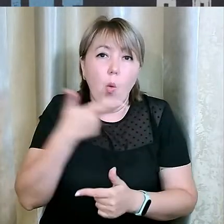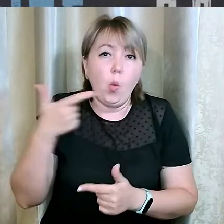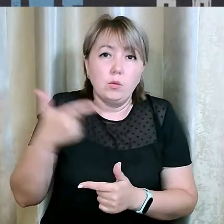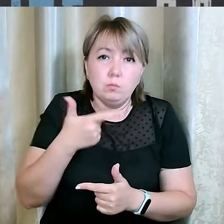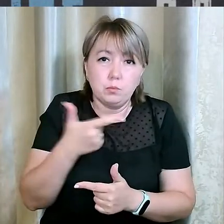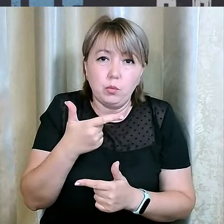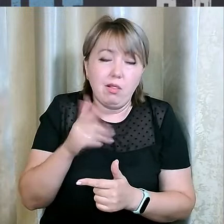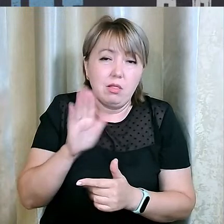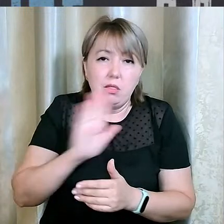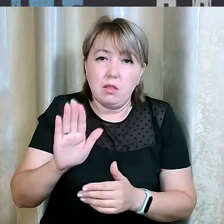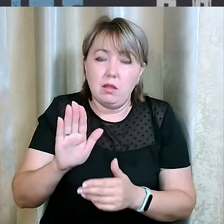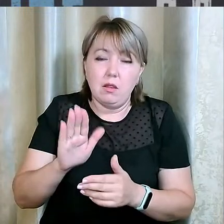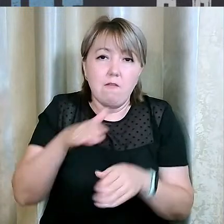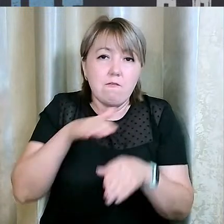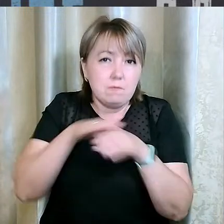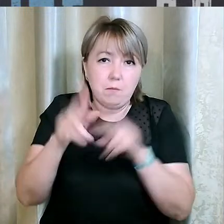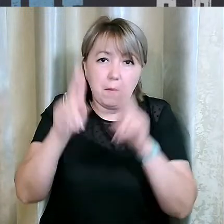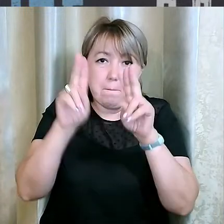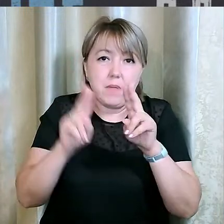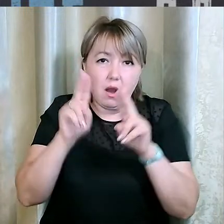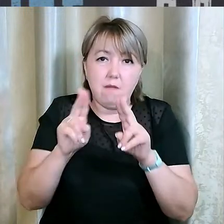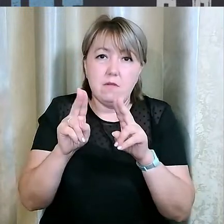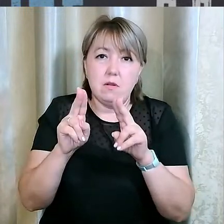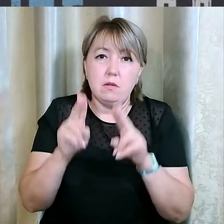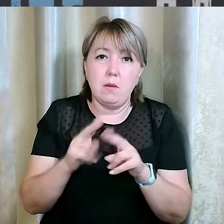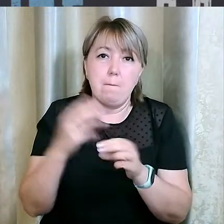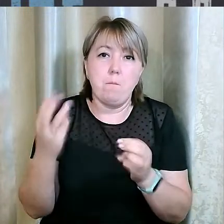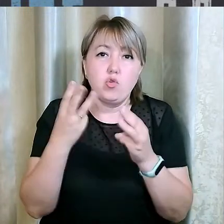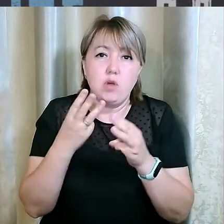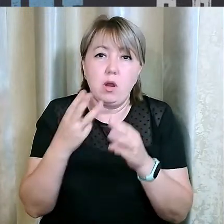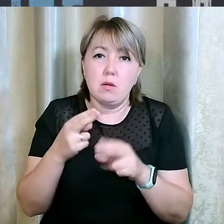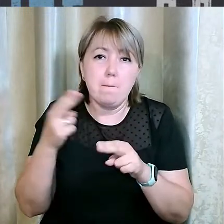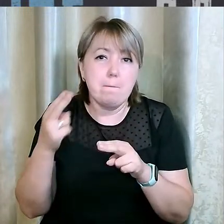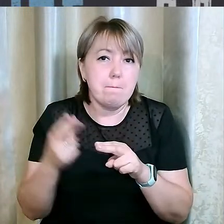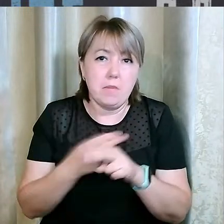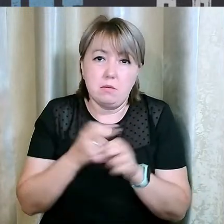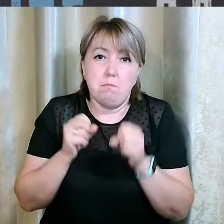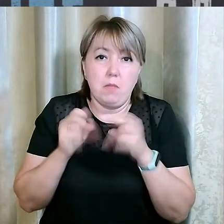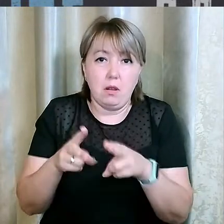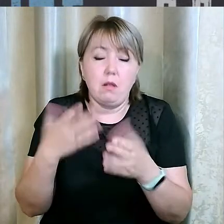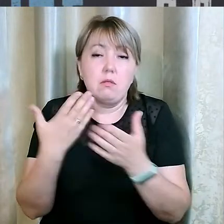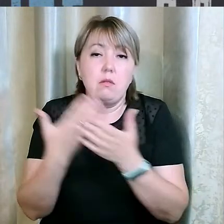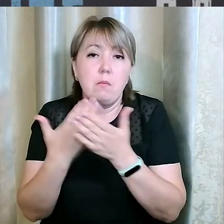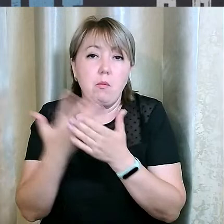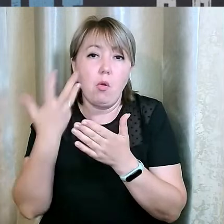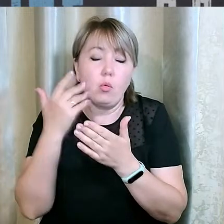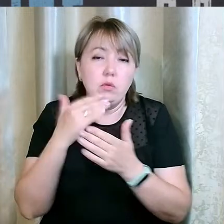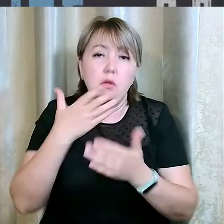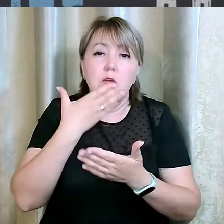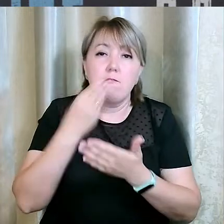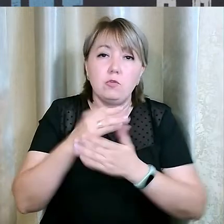So people should follow elementary fire safety rules.